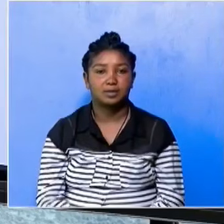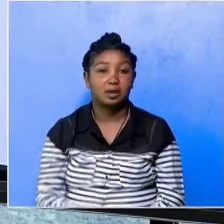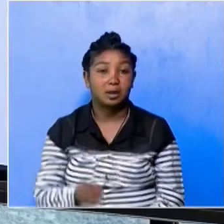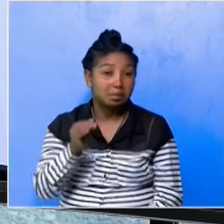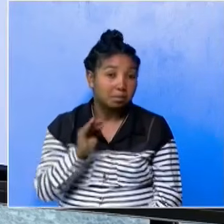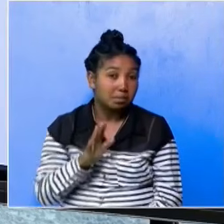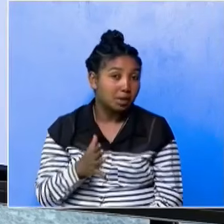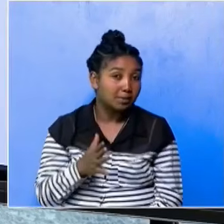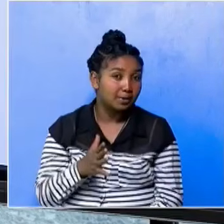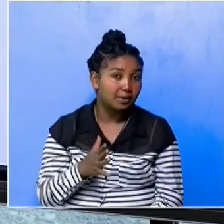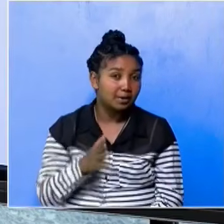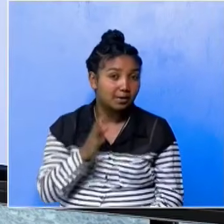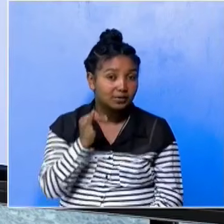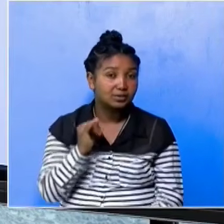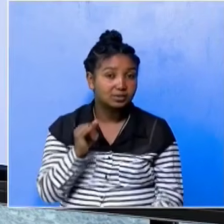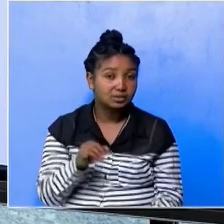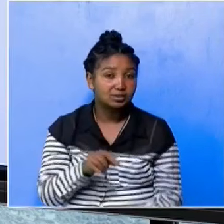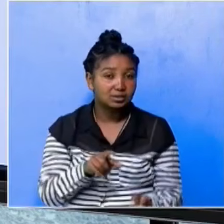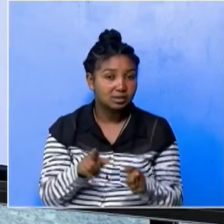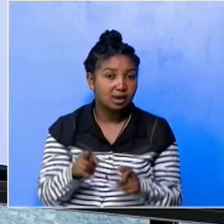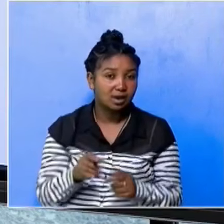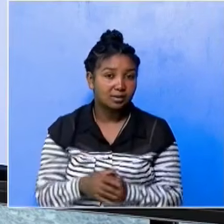Maybe if it is just like